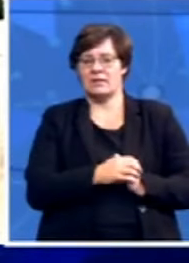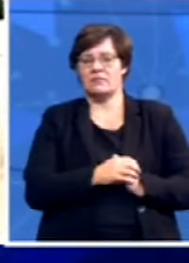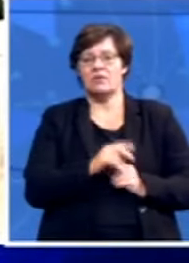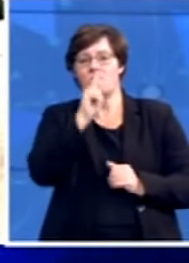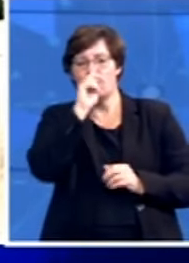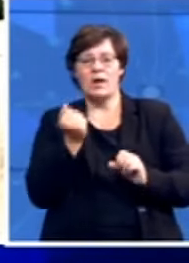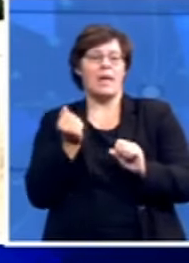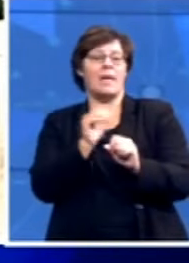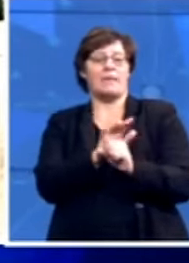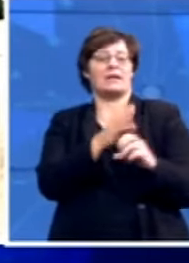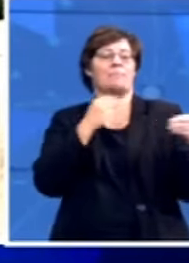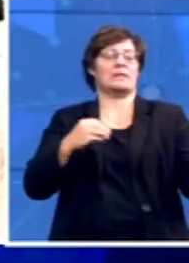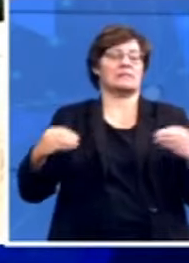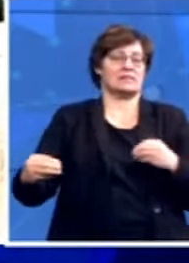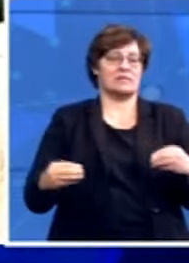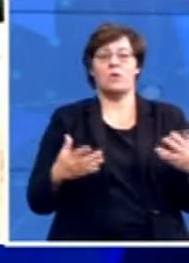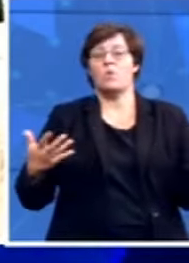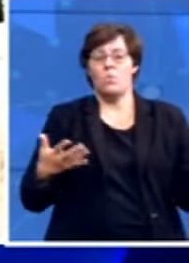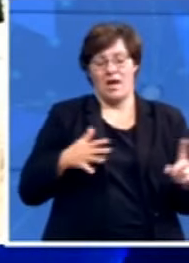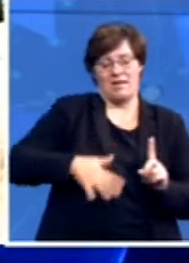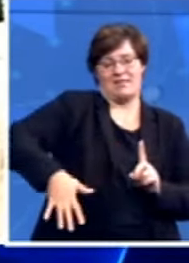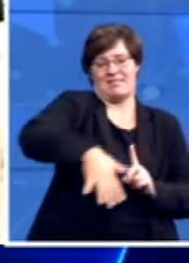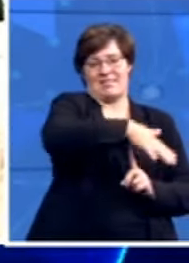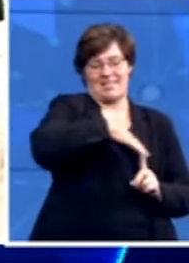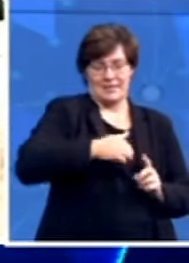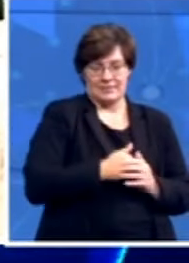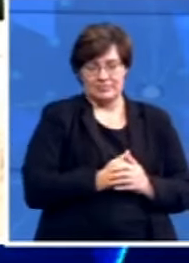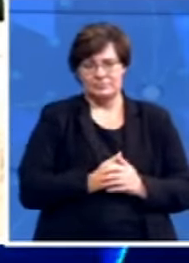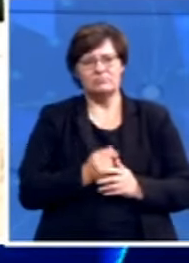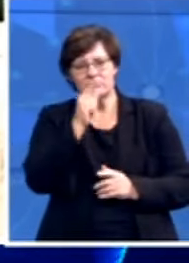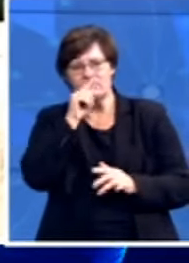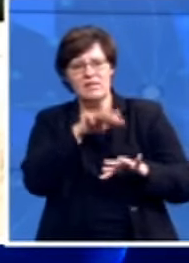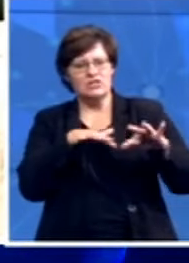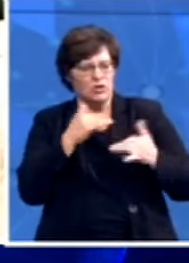that part of the country. How is the situation in the Eastern Cape?